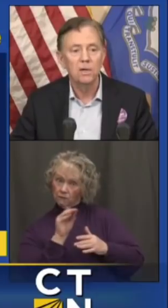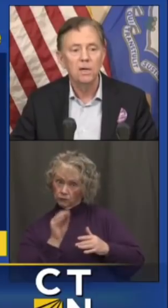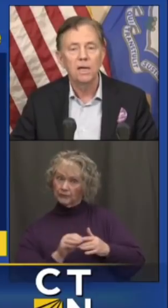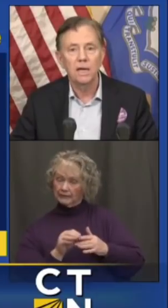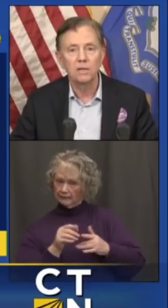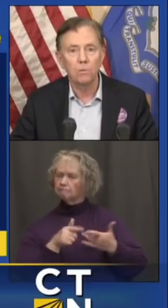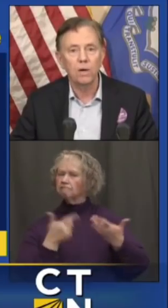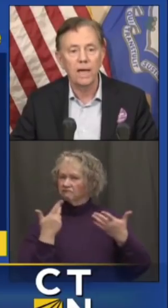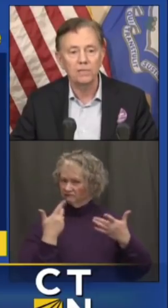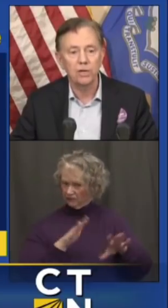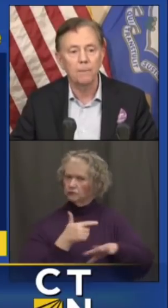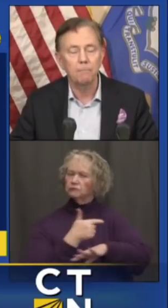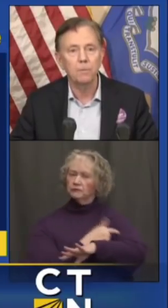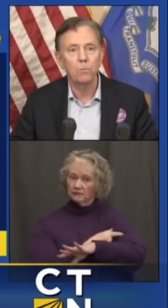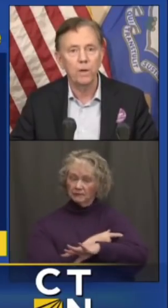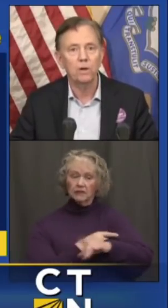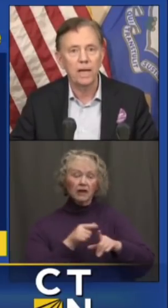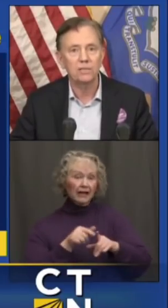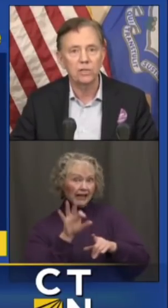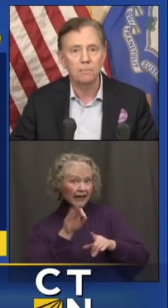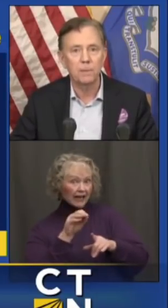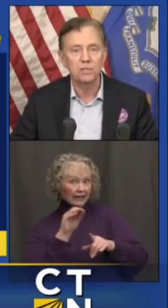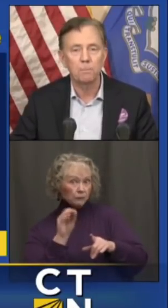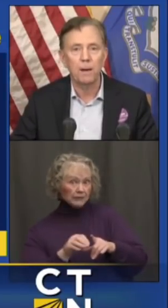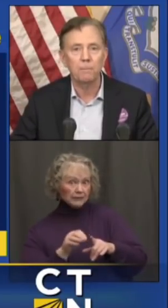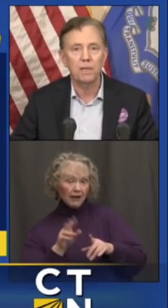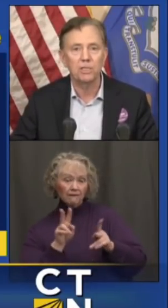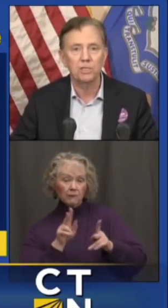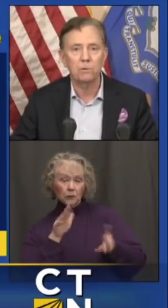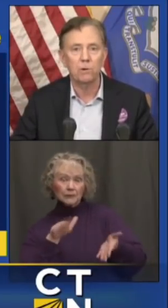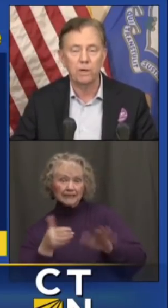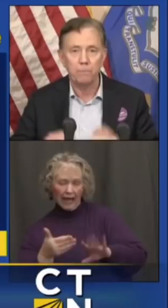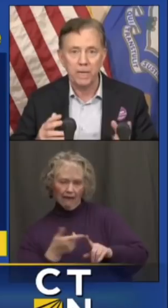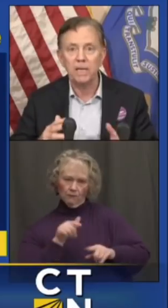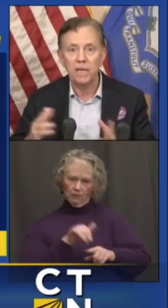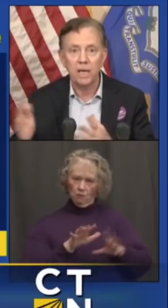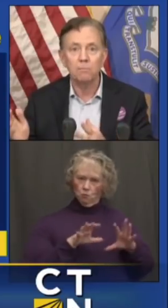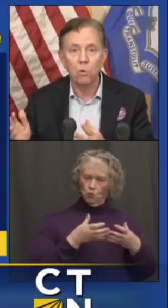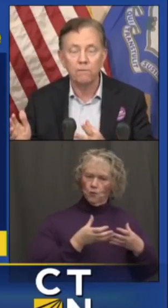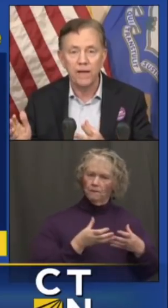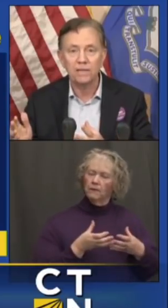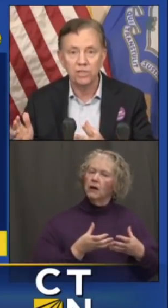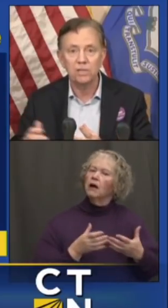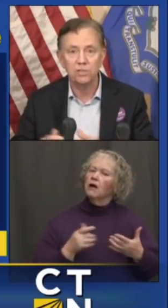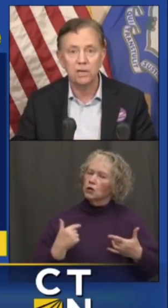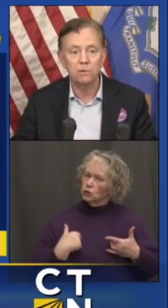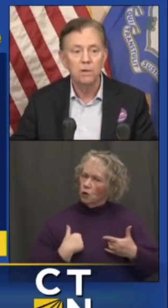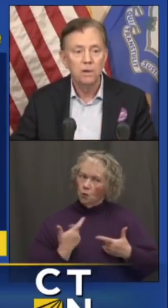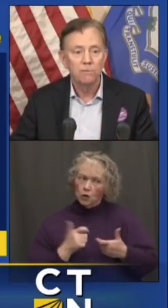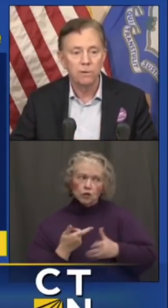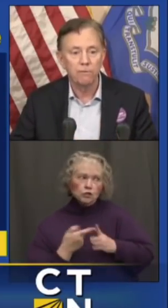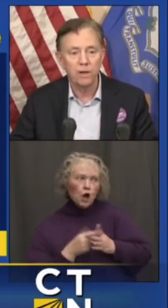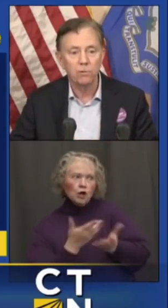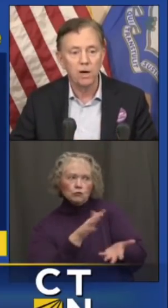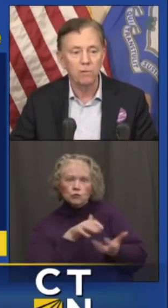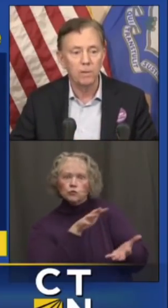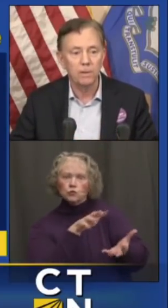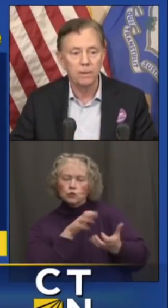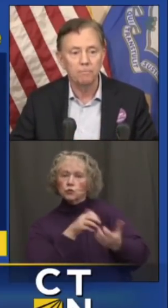are, and we're catching up. We are catching up. That's a population where we're beginning to get more vaccines now from the